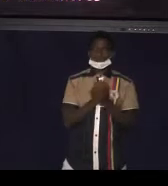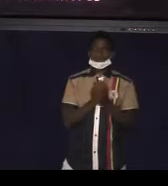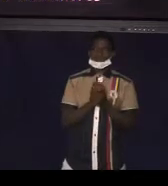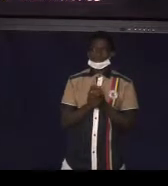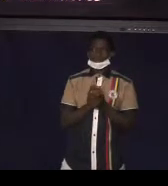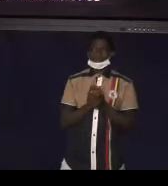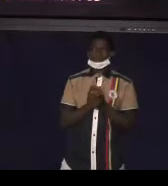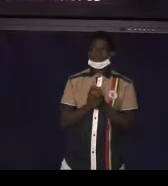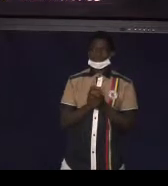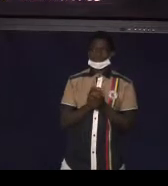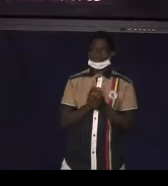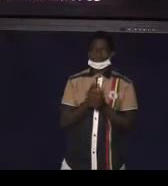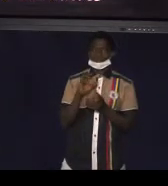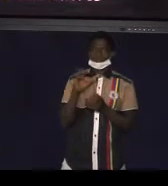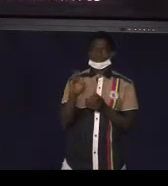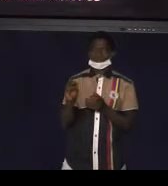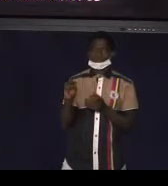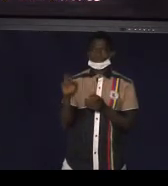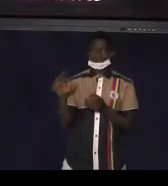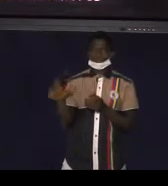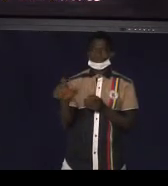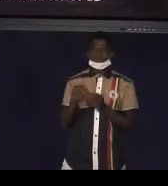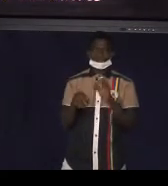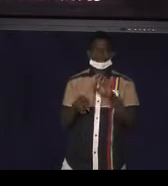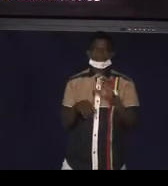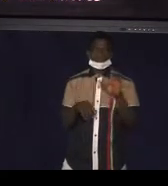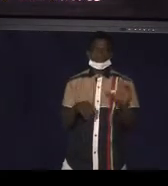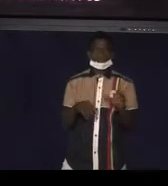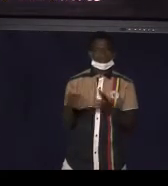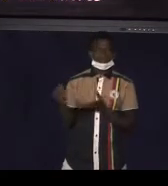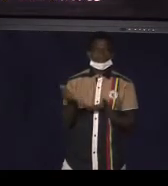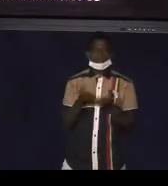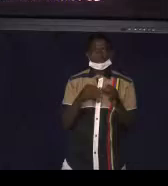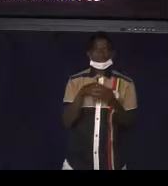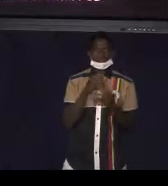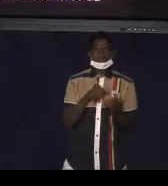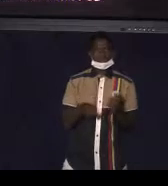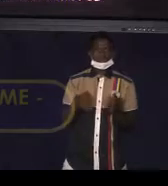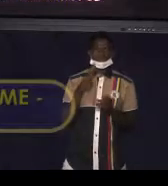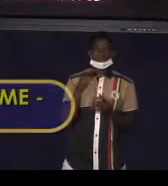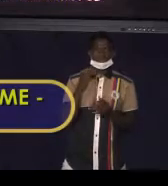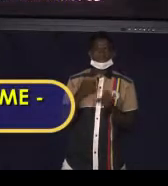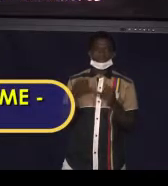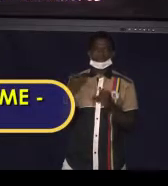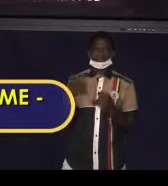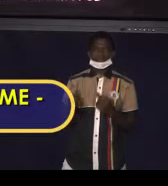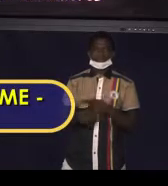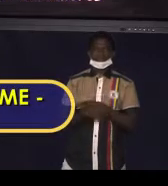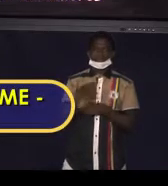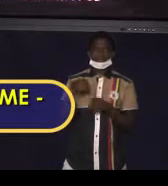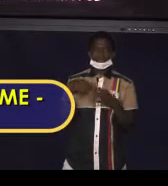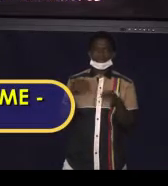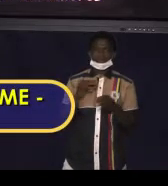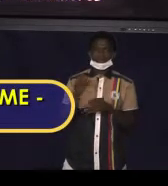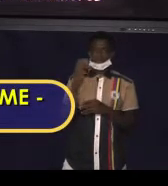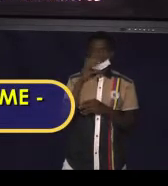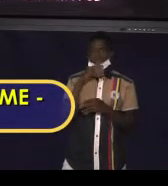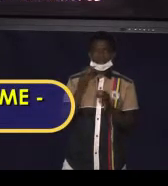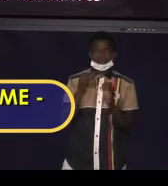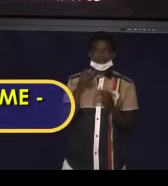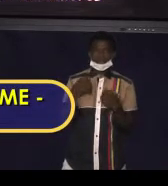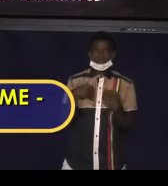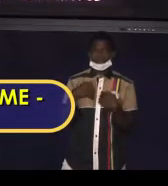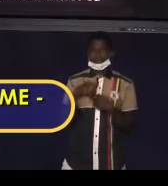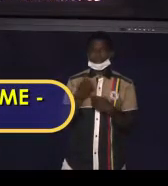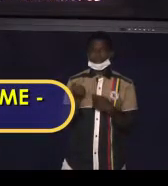or milliliters, and then carry out your operation. By the end of the day, when you're done, check if you have any spillover